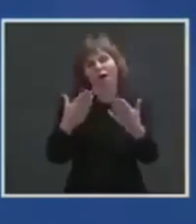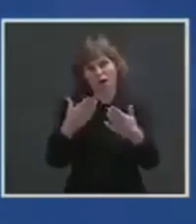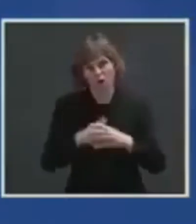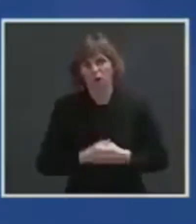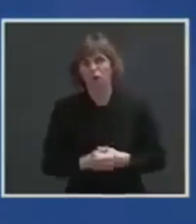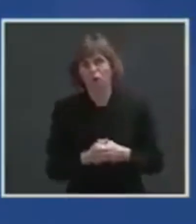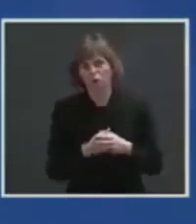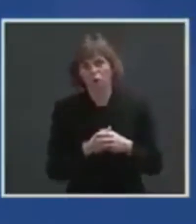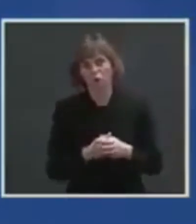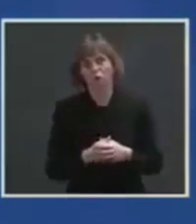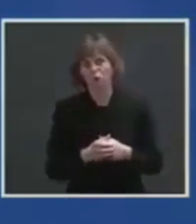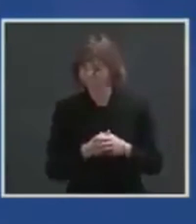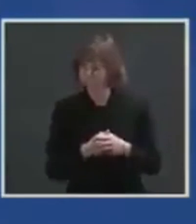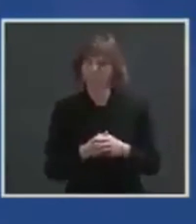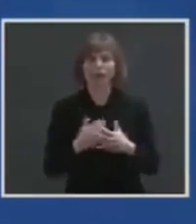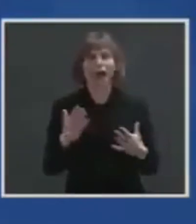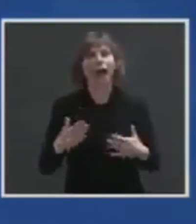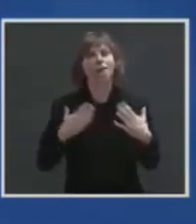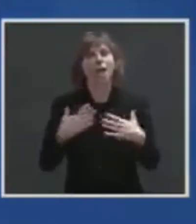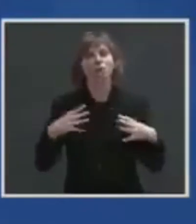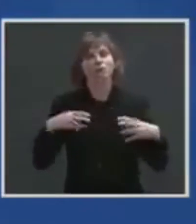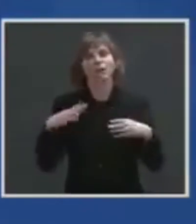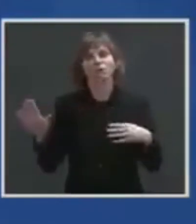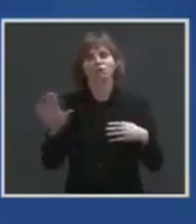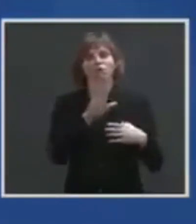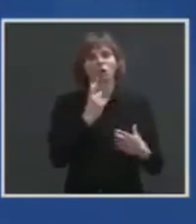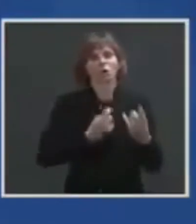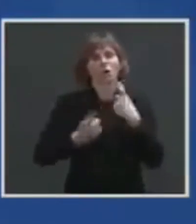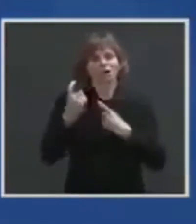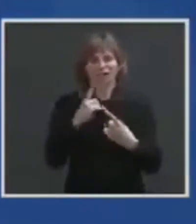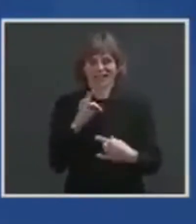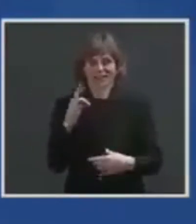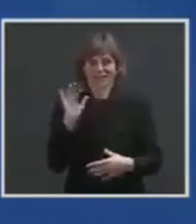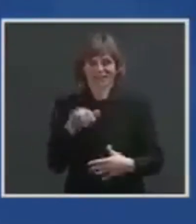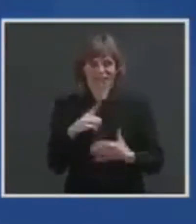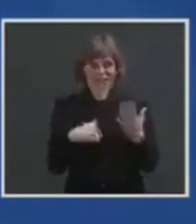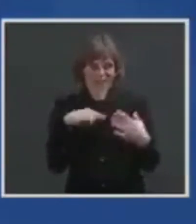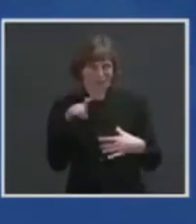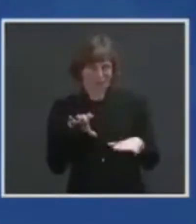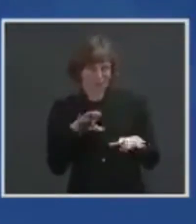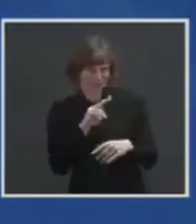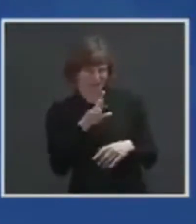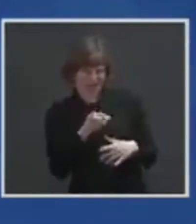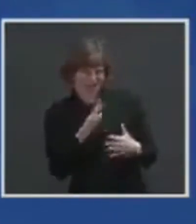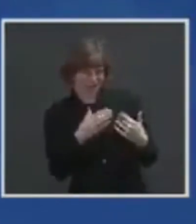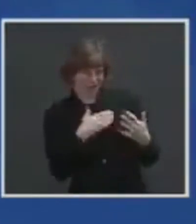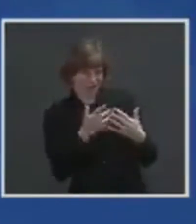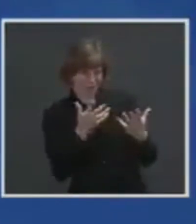you. And I'm happy to take questions if that's what I'm supposed to do, Nance, whatever you want me to do.